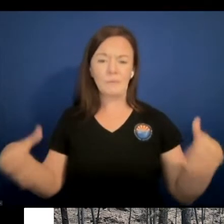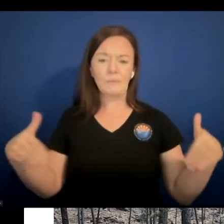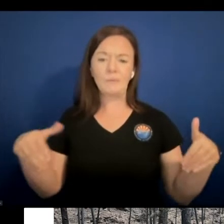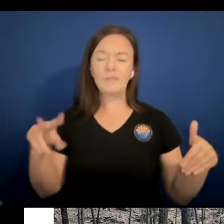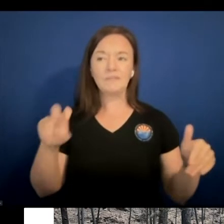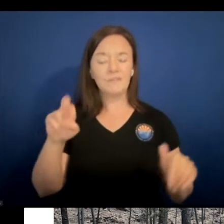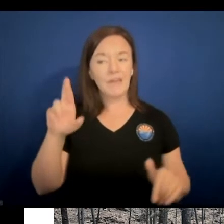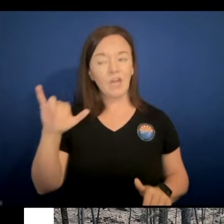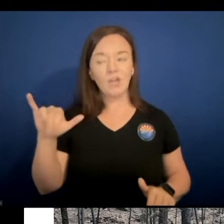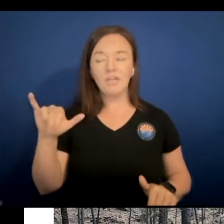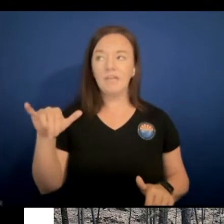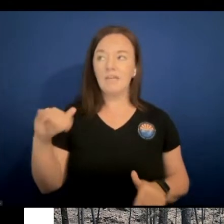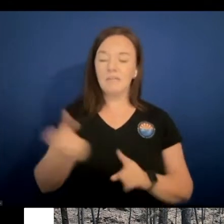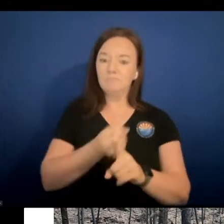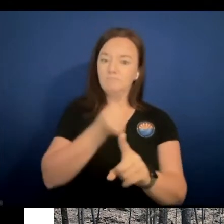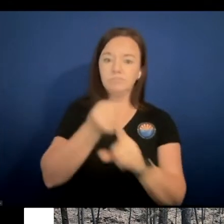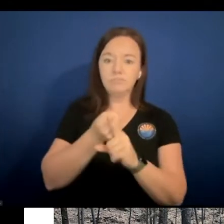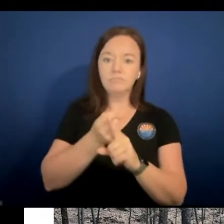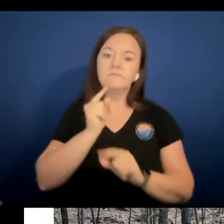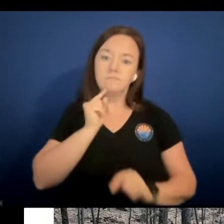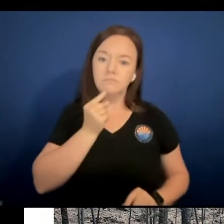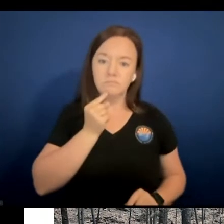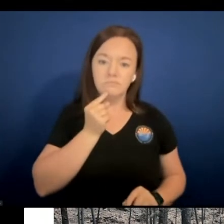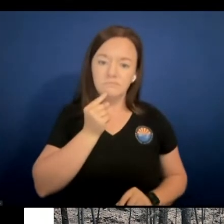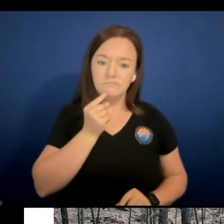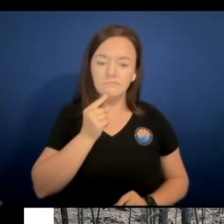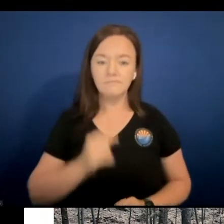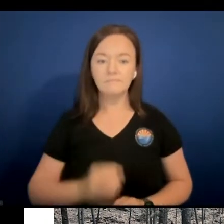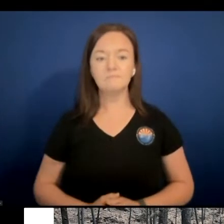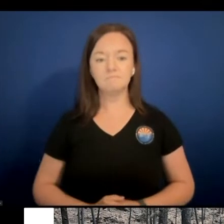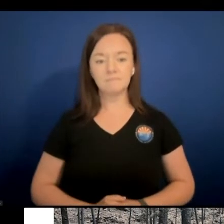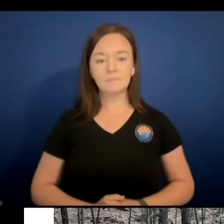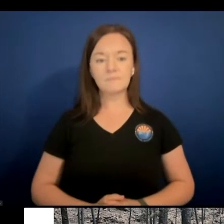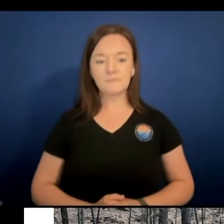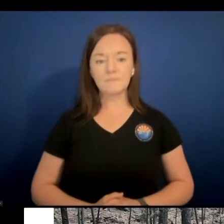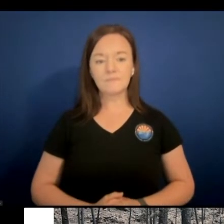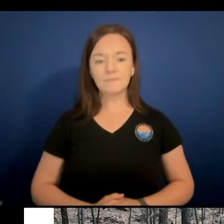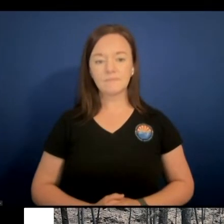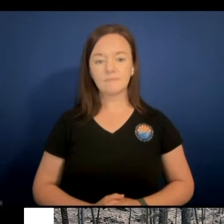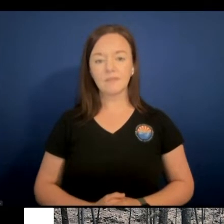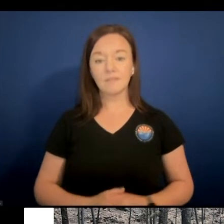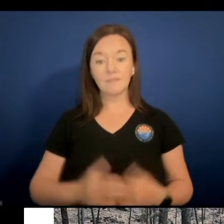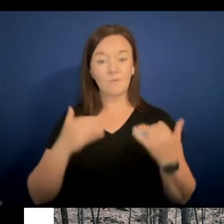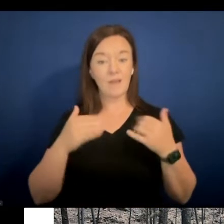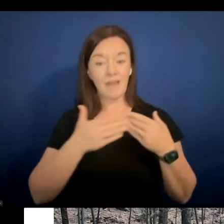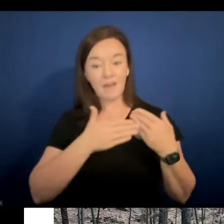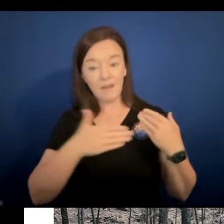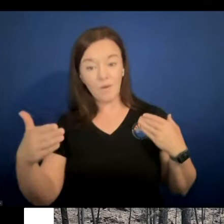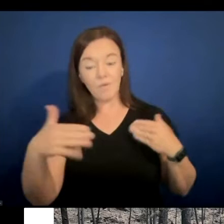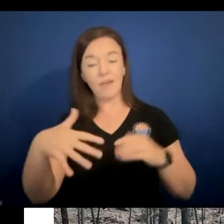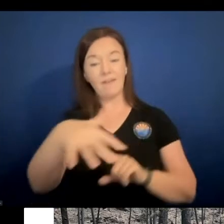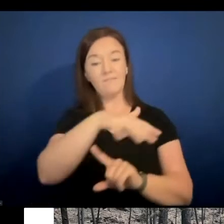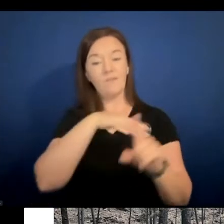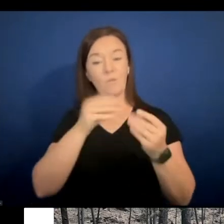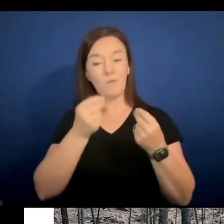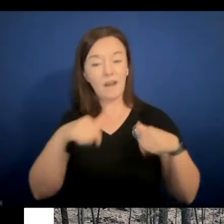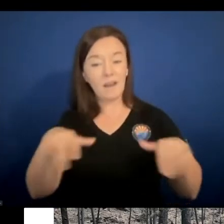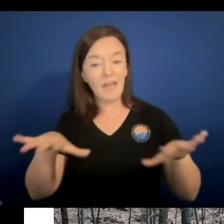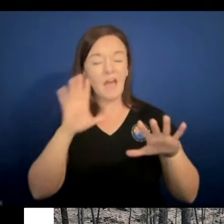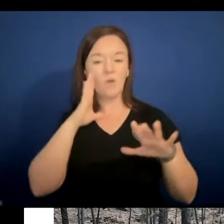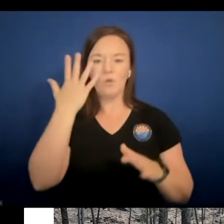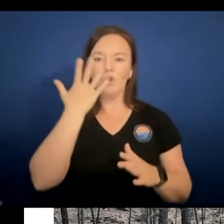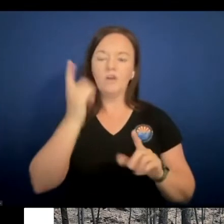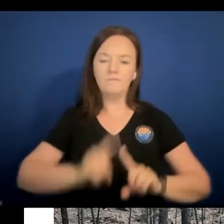very impactful and is something very different than what we see even on large